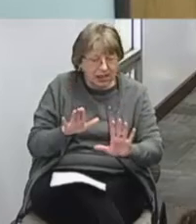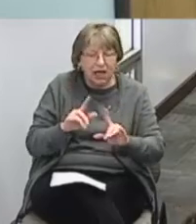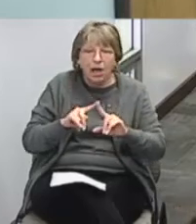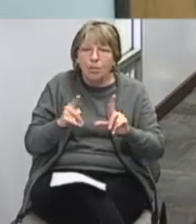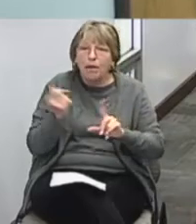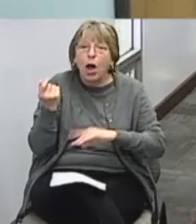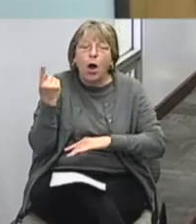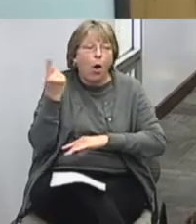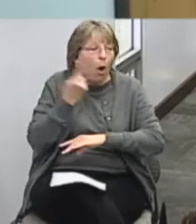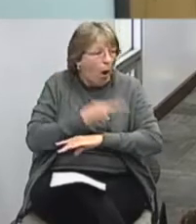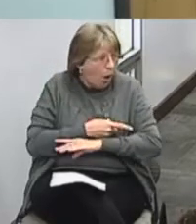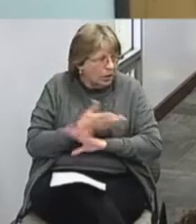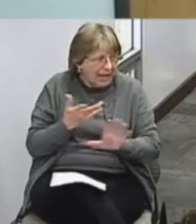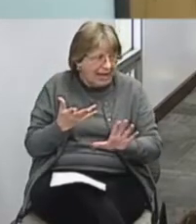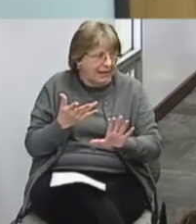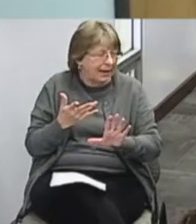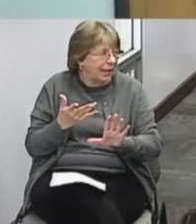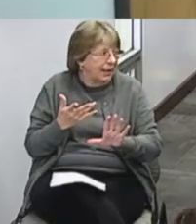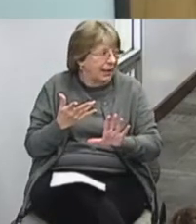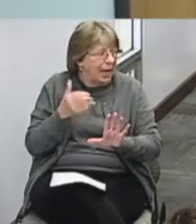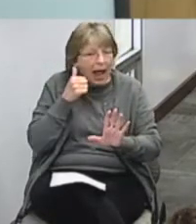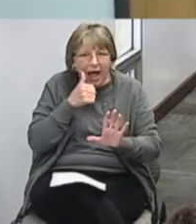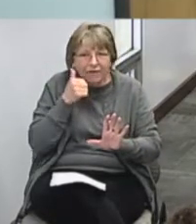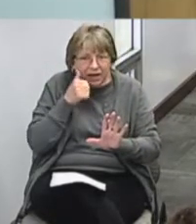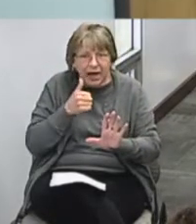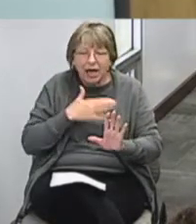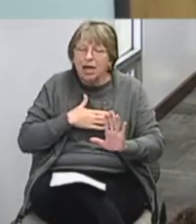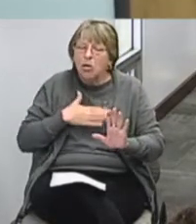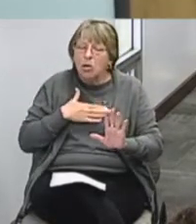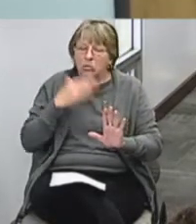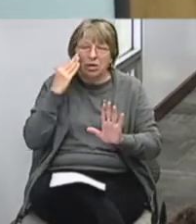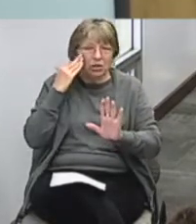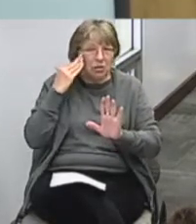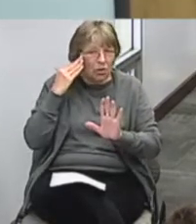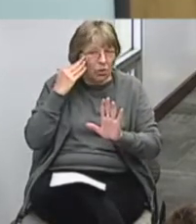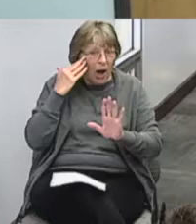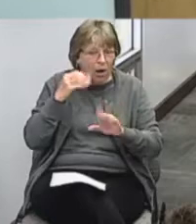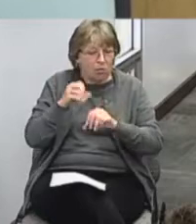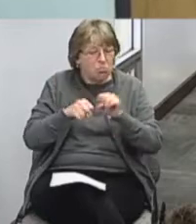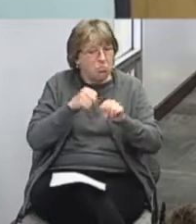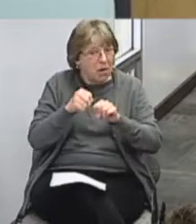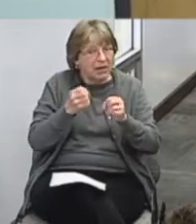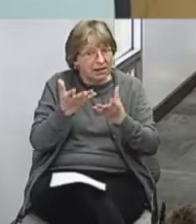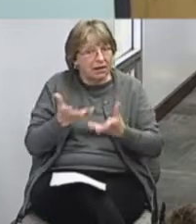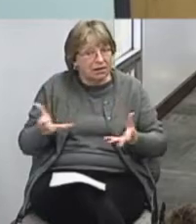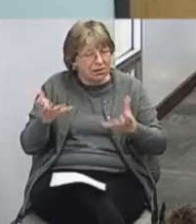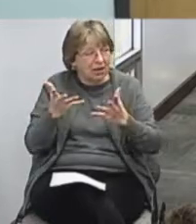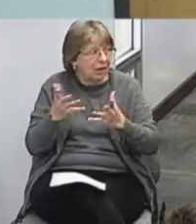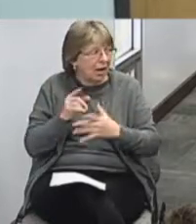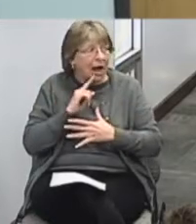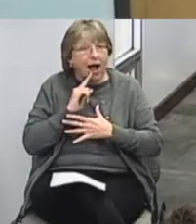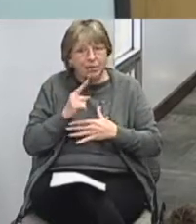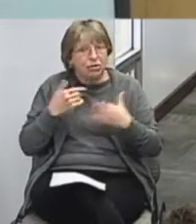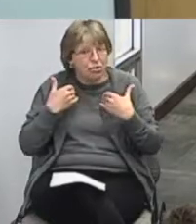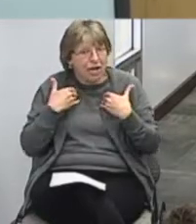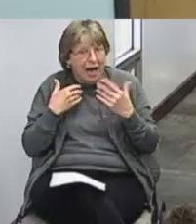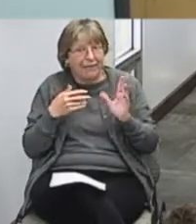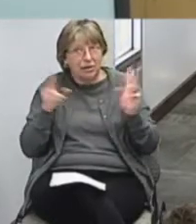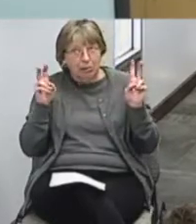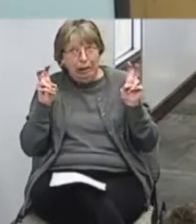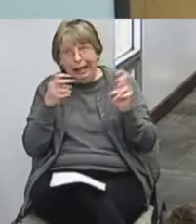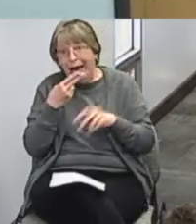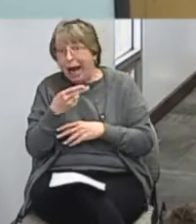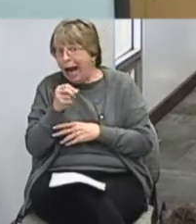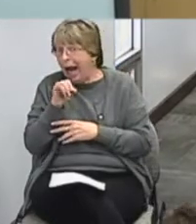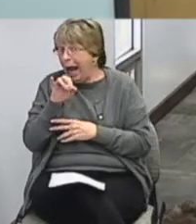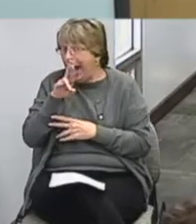afternoon, but just every day, please just be more aware of cyclists. I'm sure Dave's got some great stories to tell.